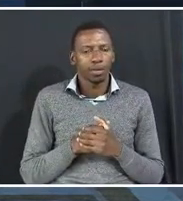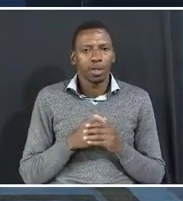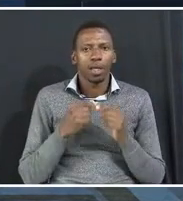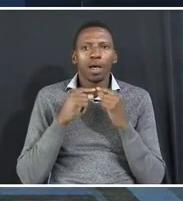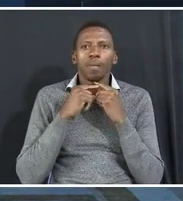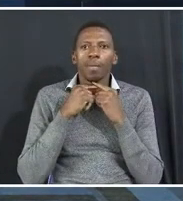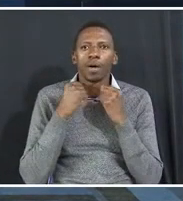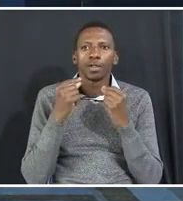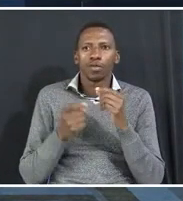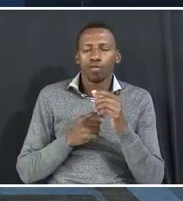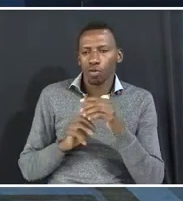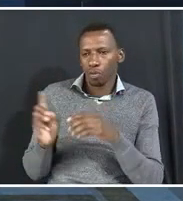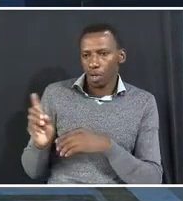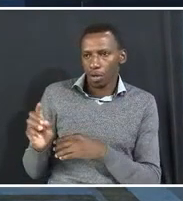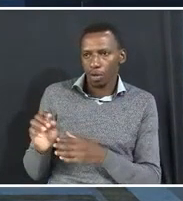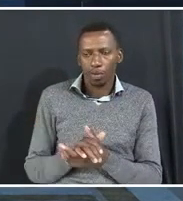Nairobi